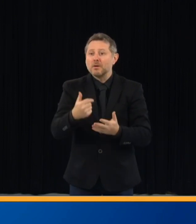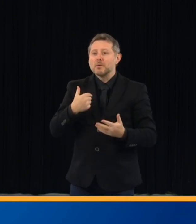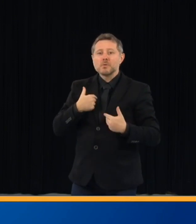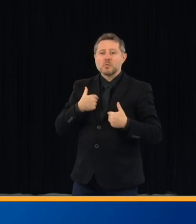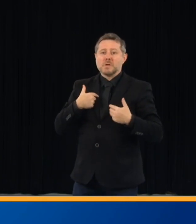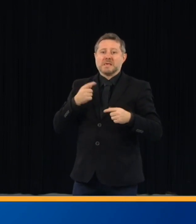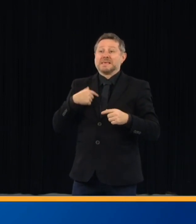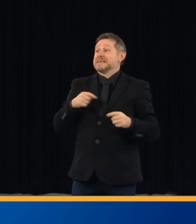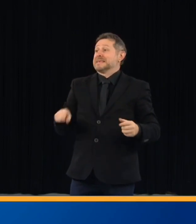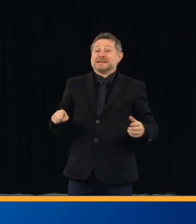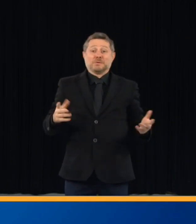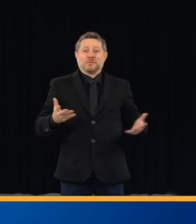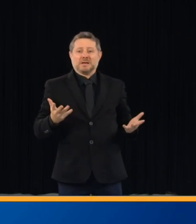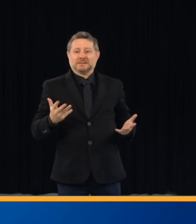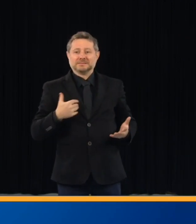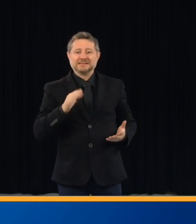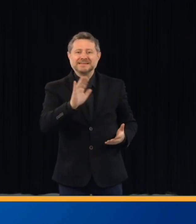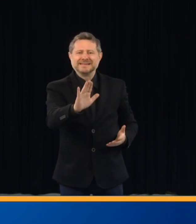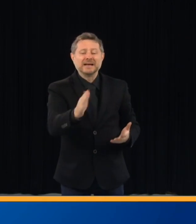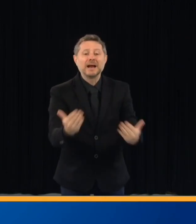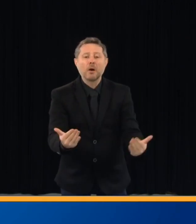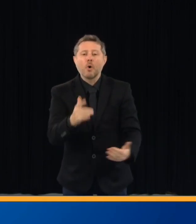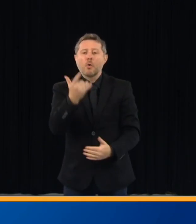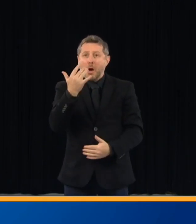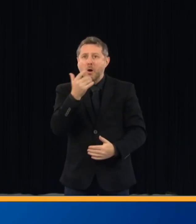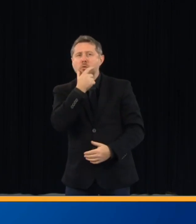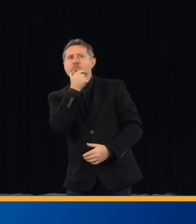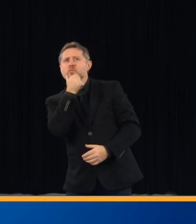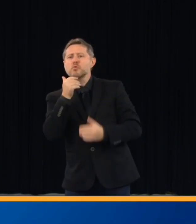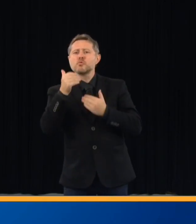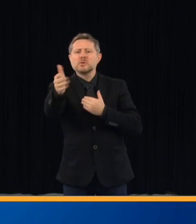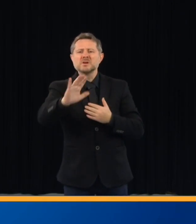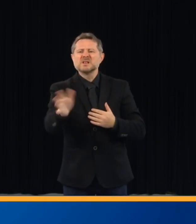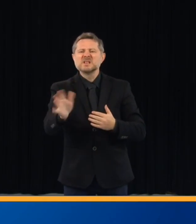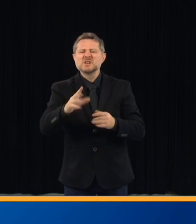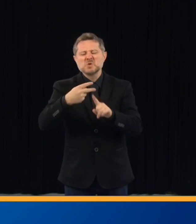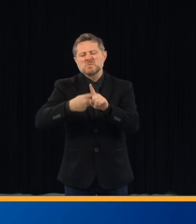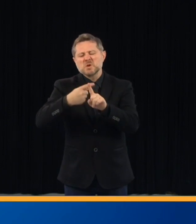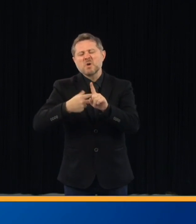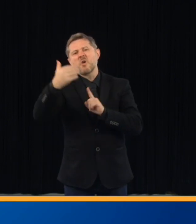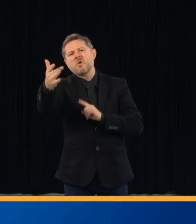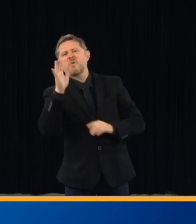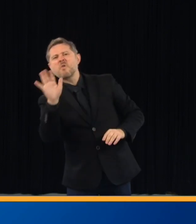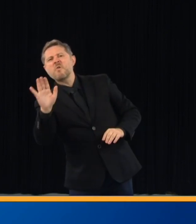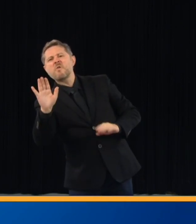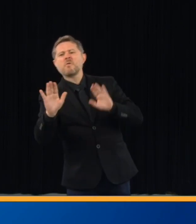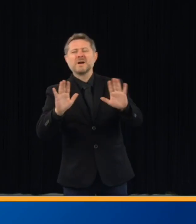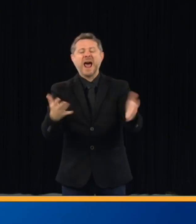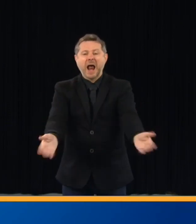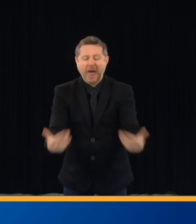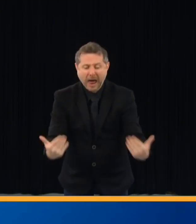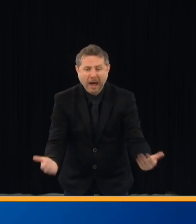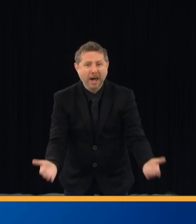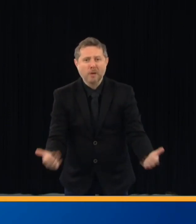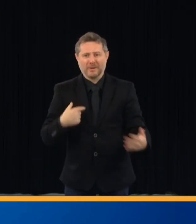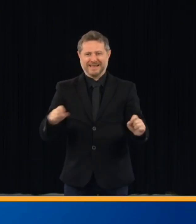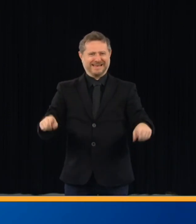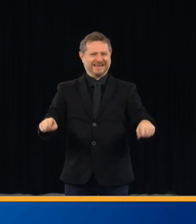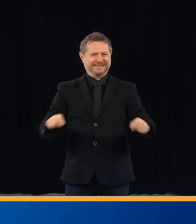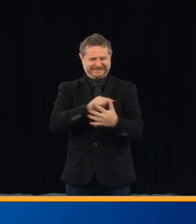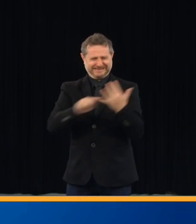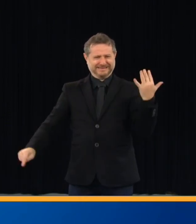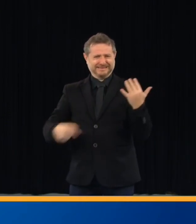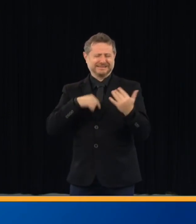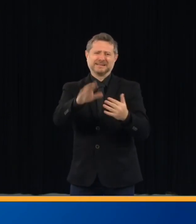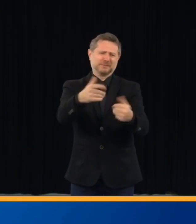now. You know, we're not talking about 2 months, 3 months, 4 months. We need these materials now.